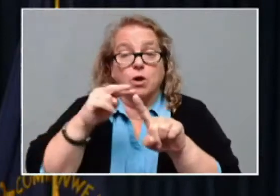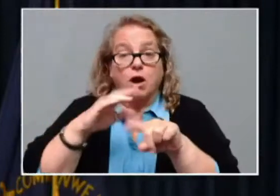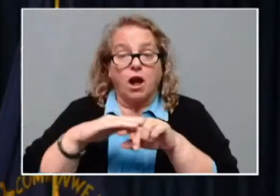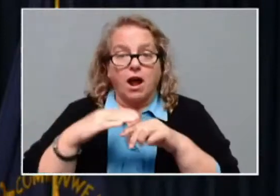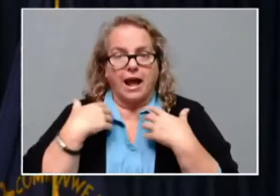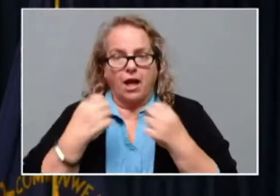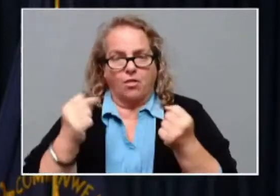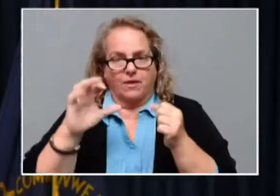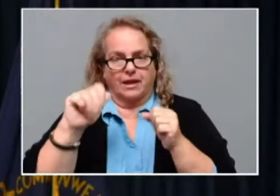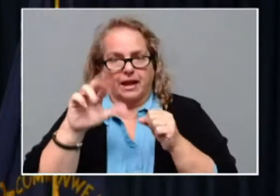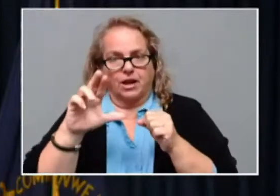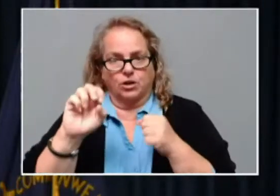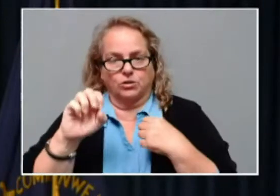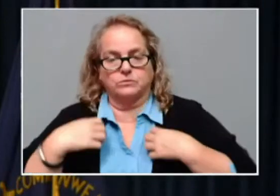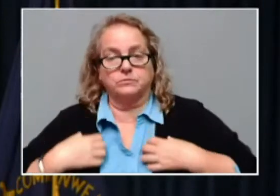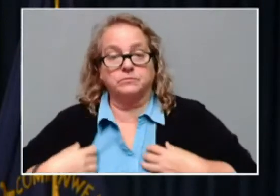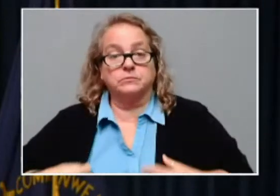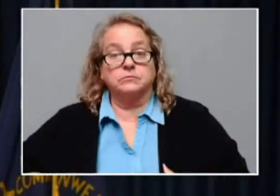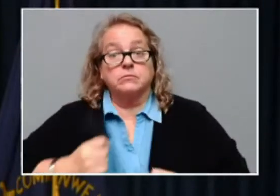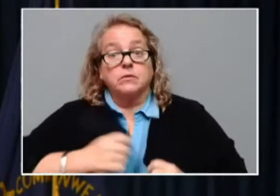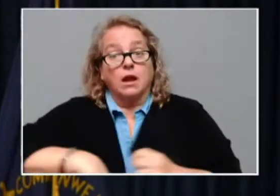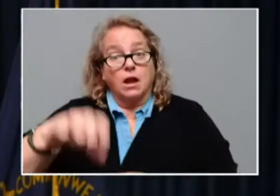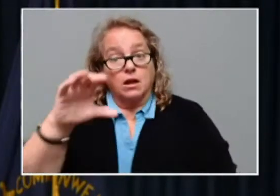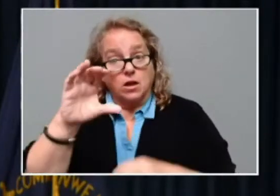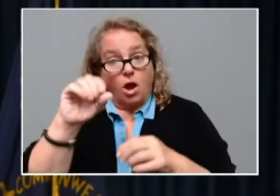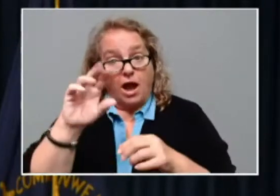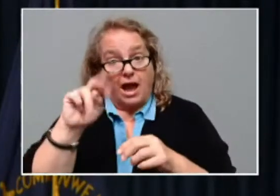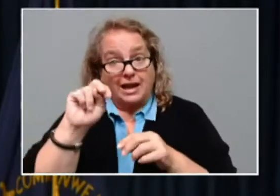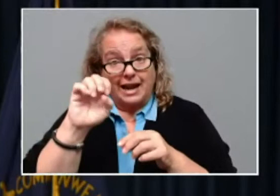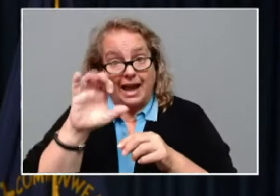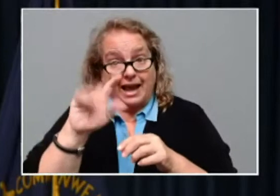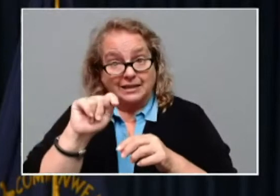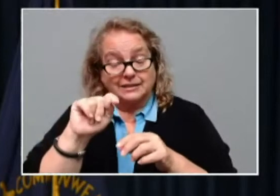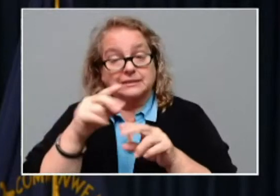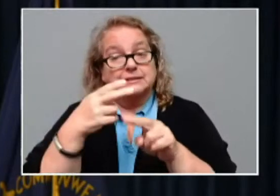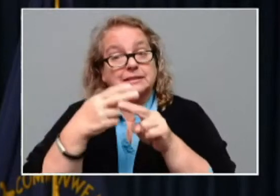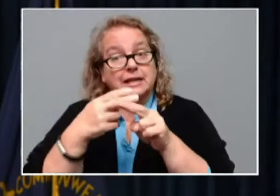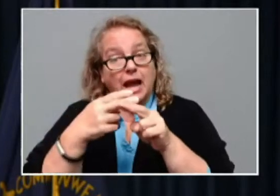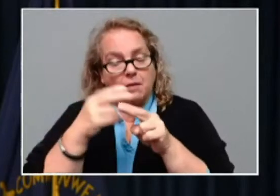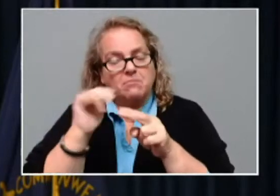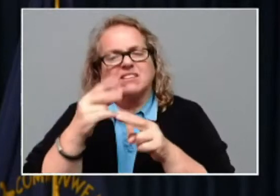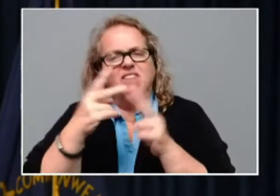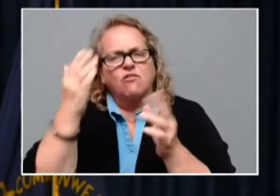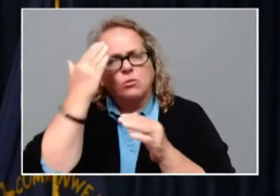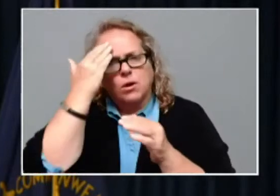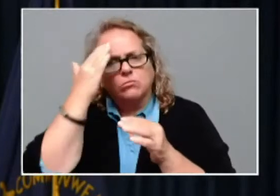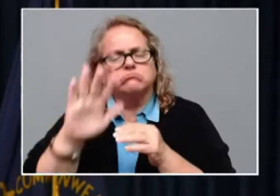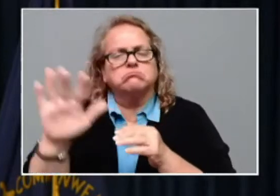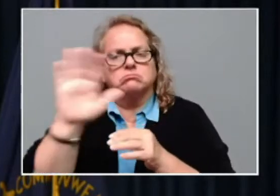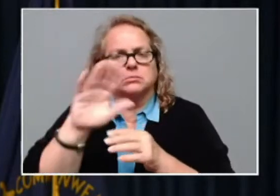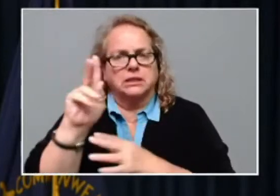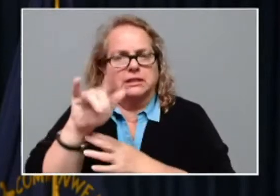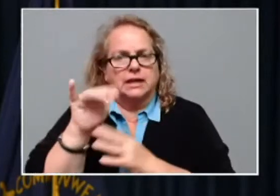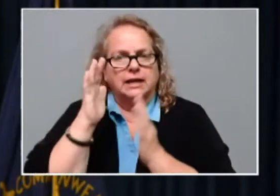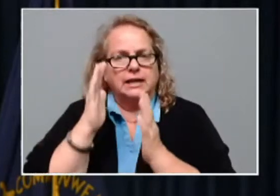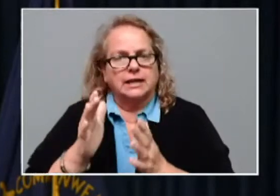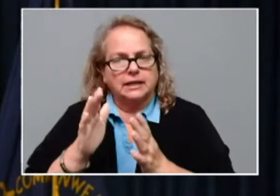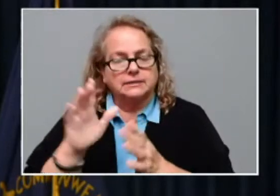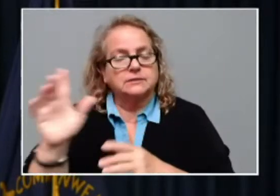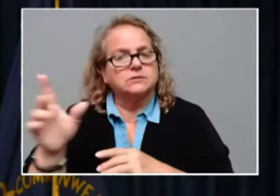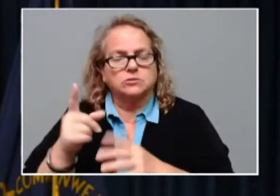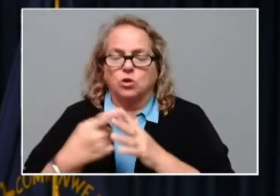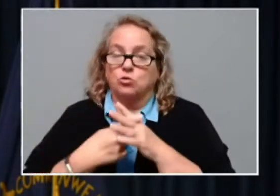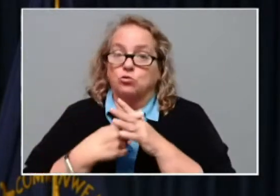Connect is a name that's become familiar among Kentuckians. Kentucky's original award-winning state-based health